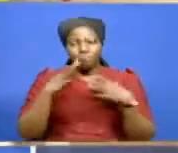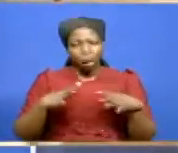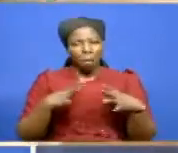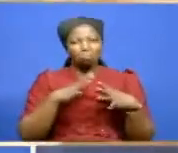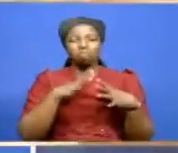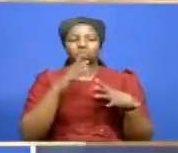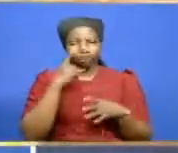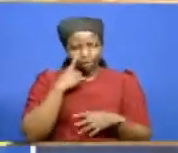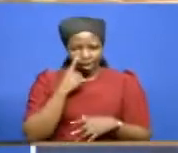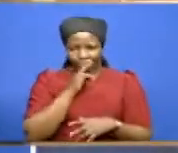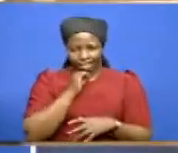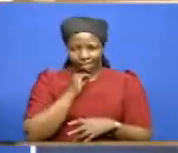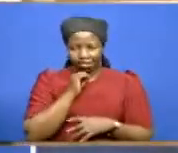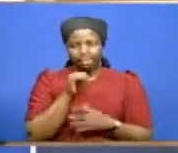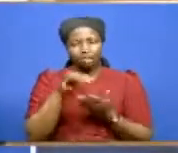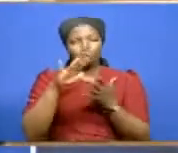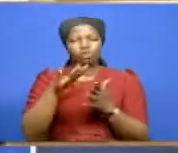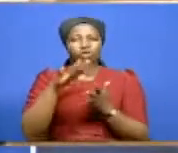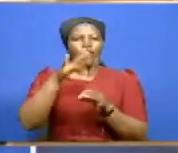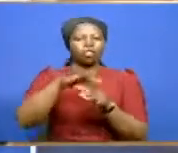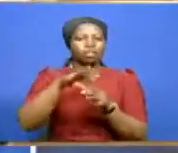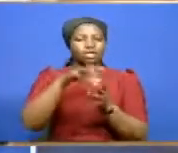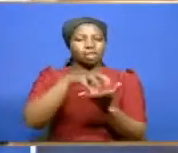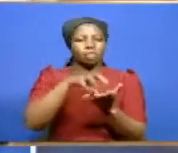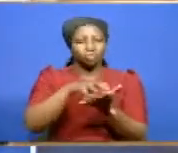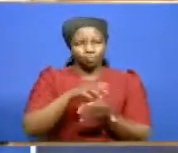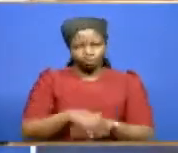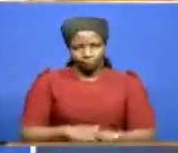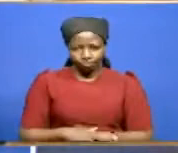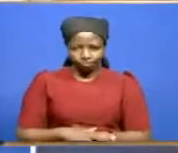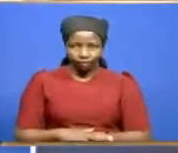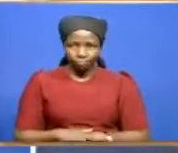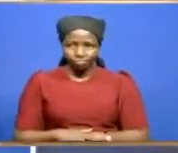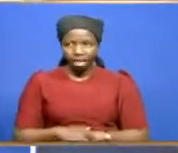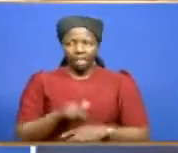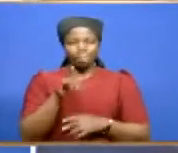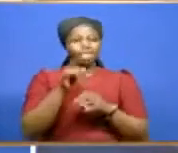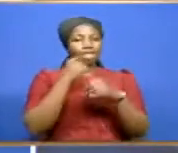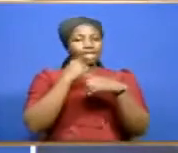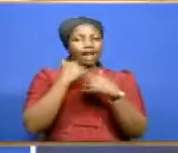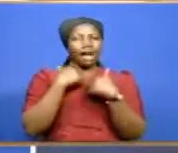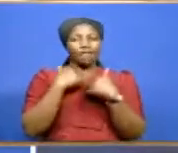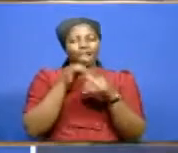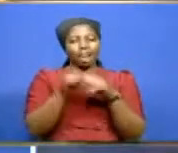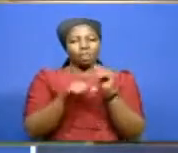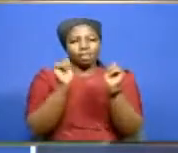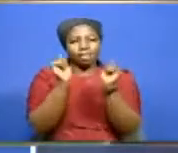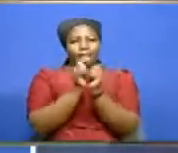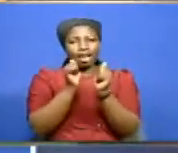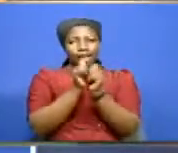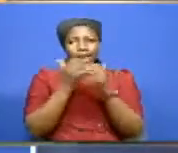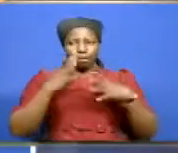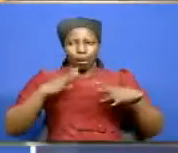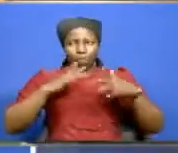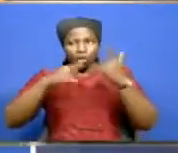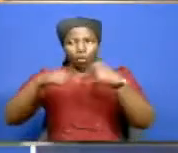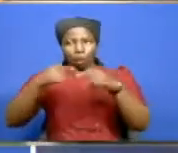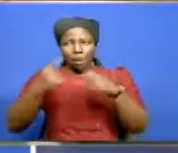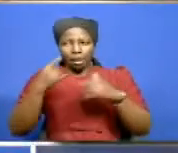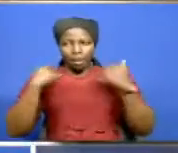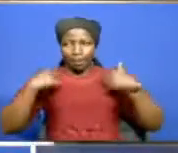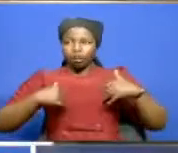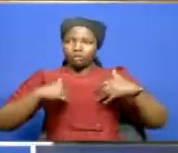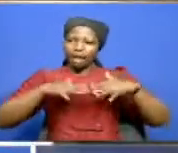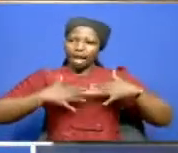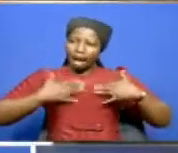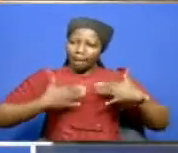recorded in most of the polling stations. The position has attracted over 10 candidates from... Nimefurahi sana, nimeenda